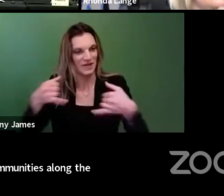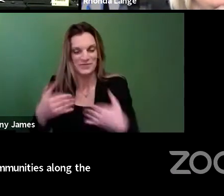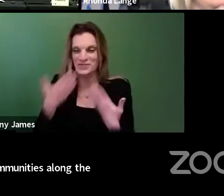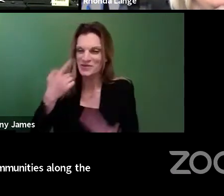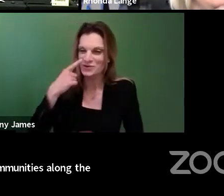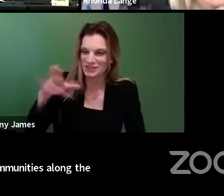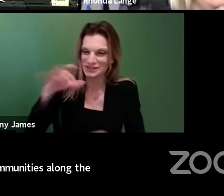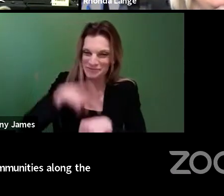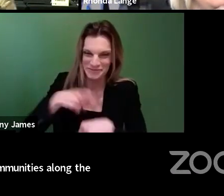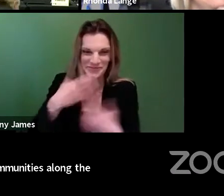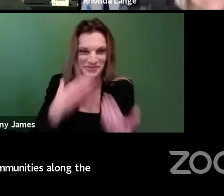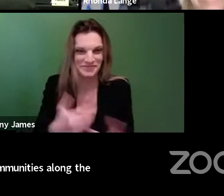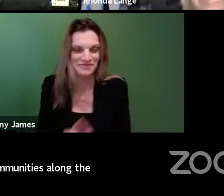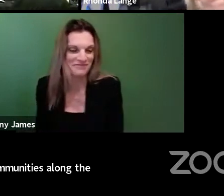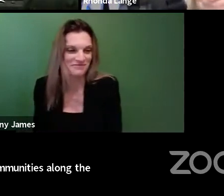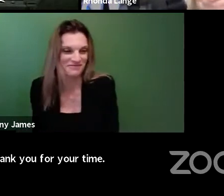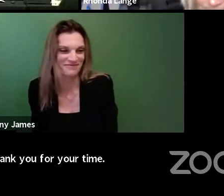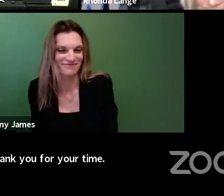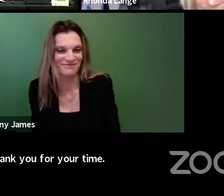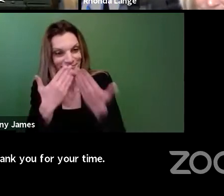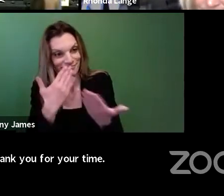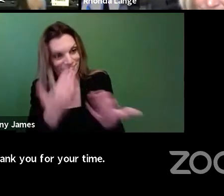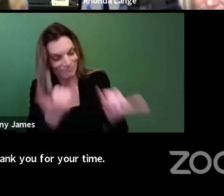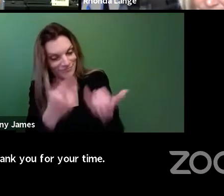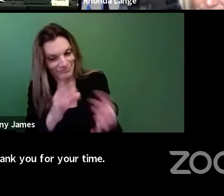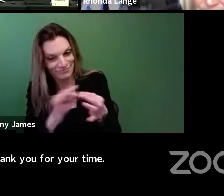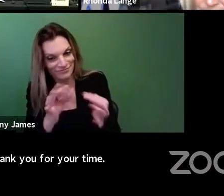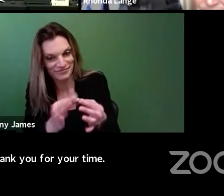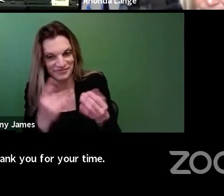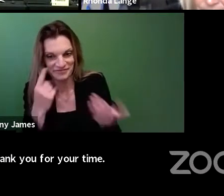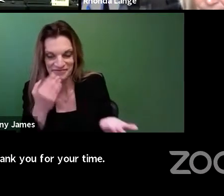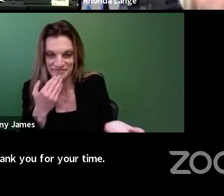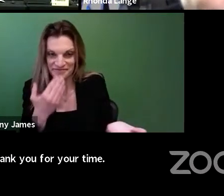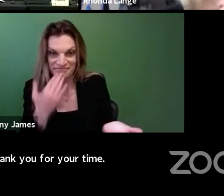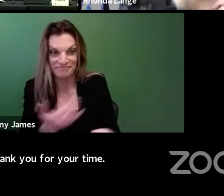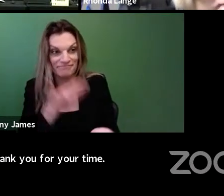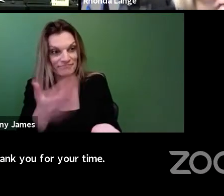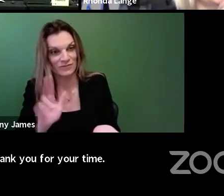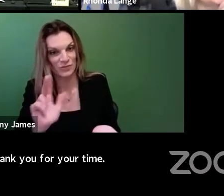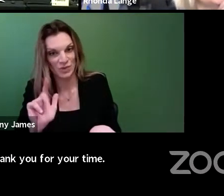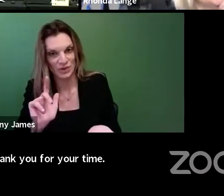time. Thank you so much for taking the time to address the commission. 23.